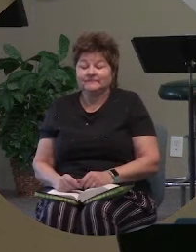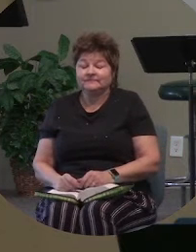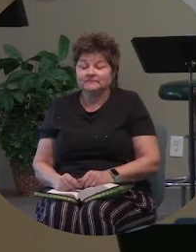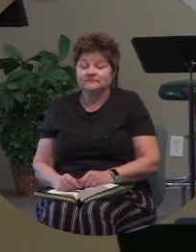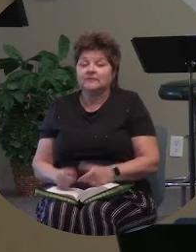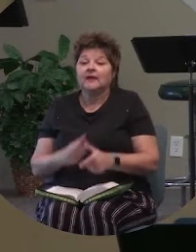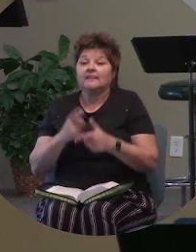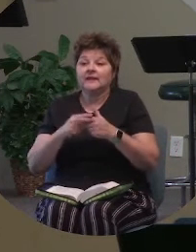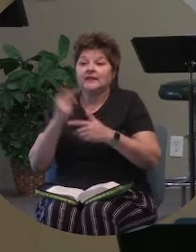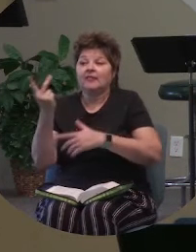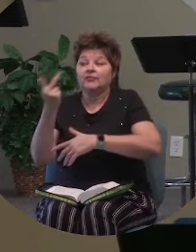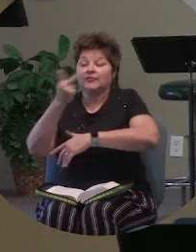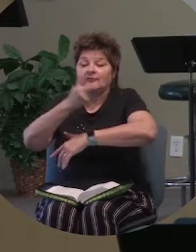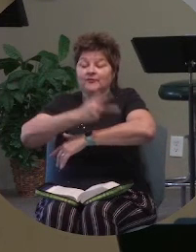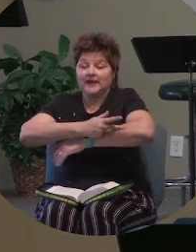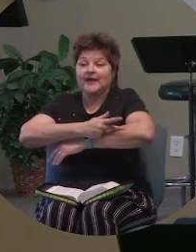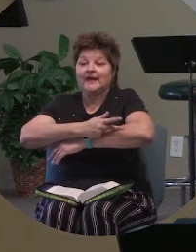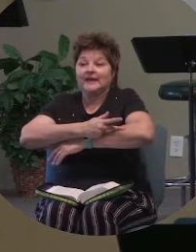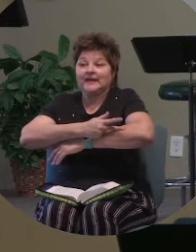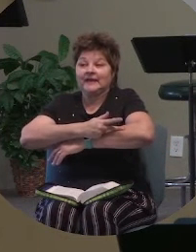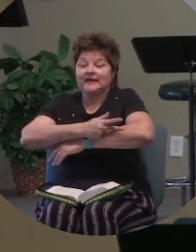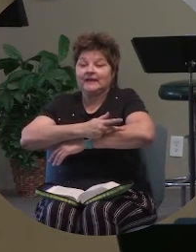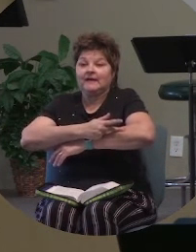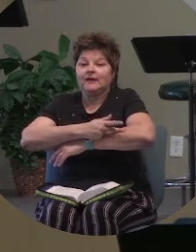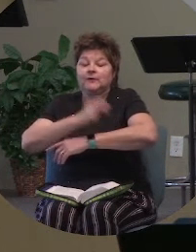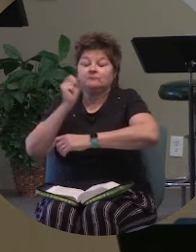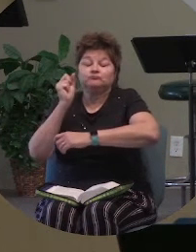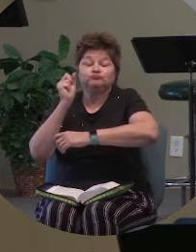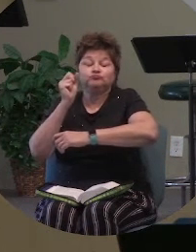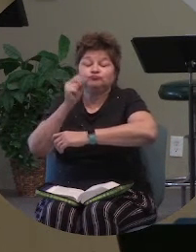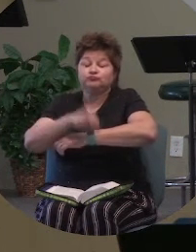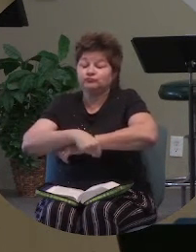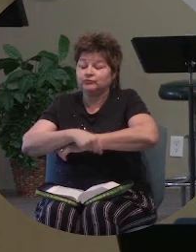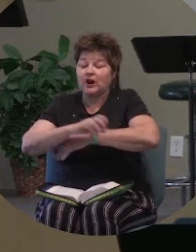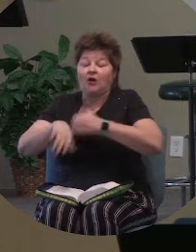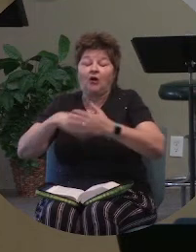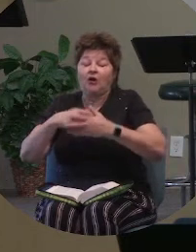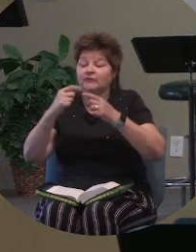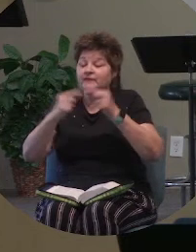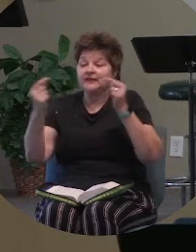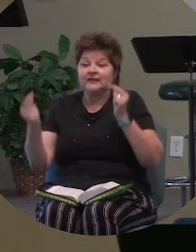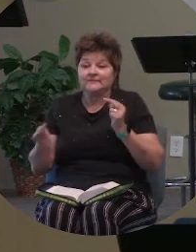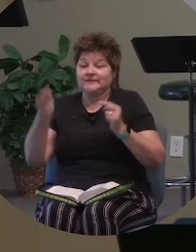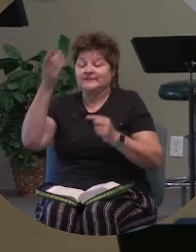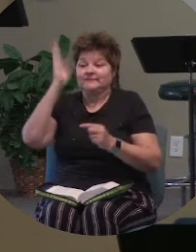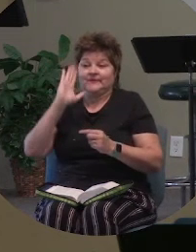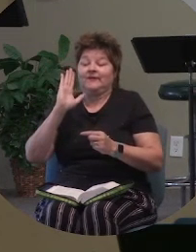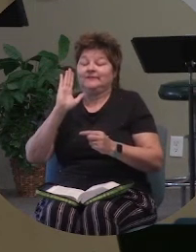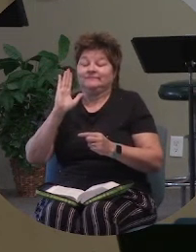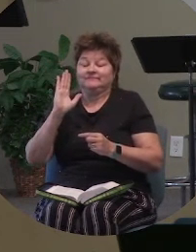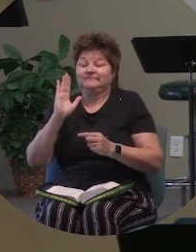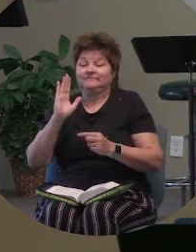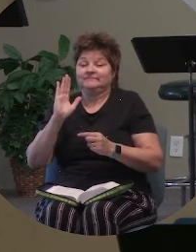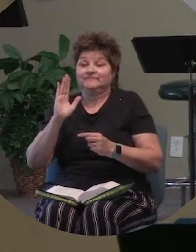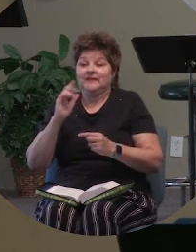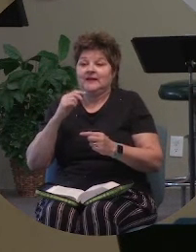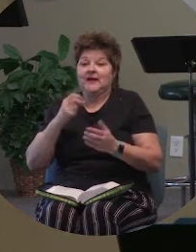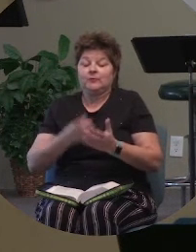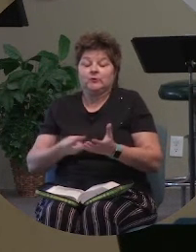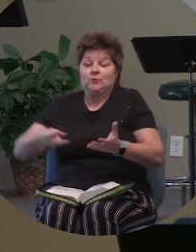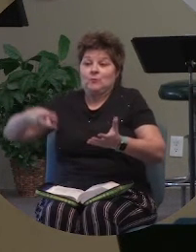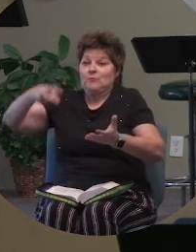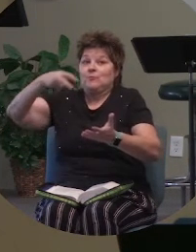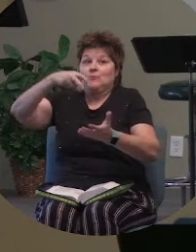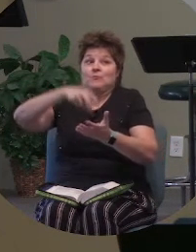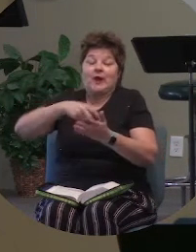And then on that third day, I would defeat all the enemies of God. I would rise from the